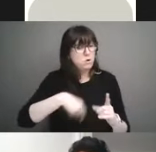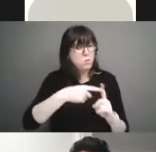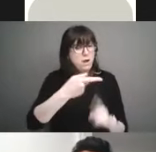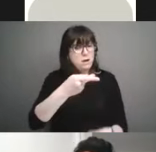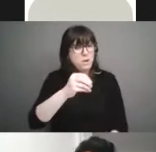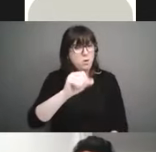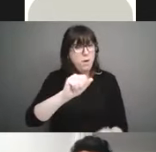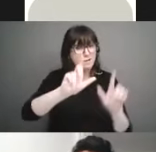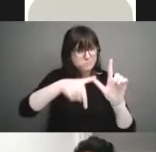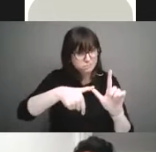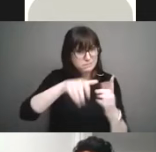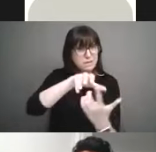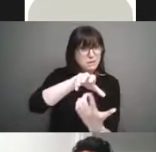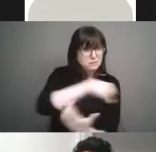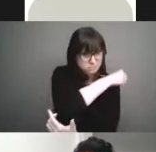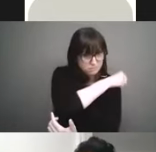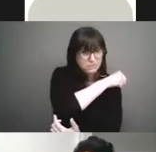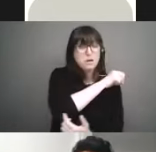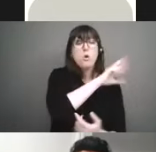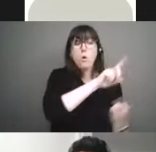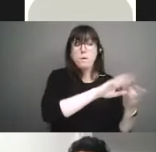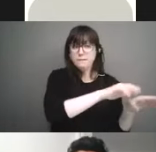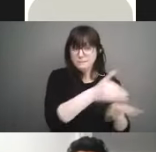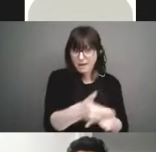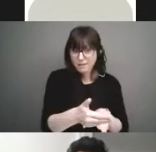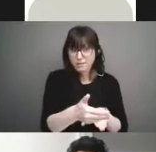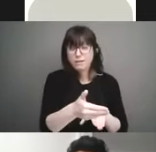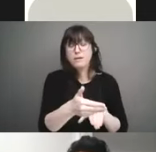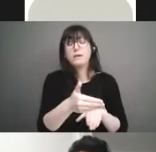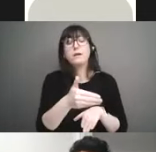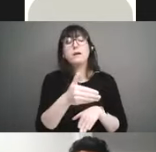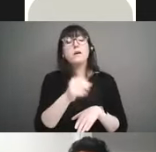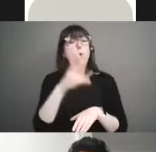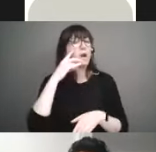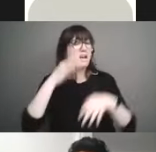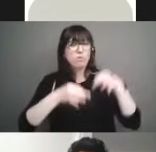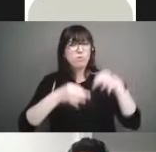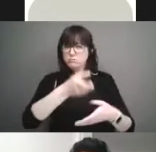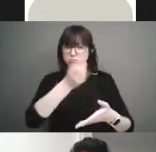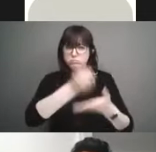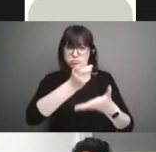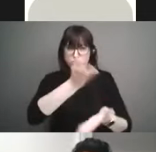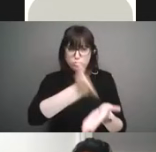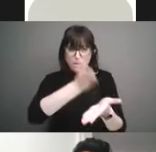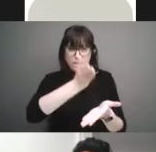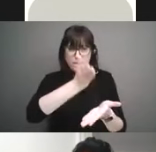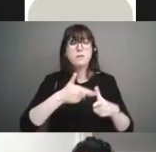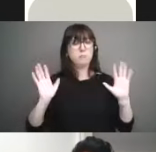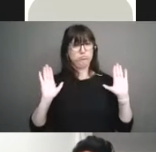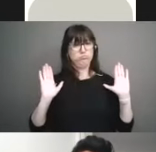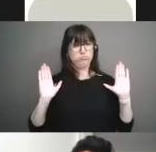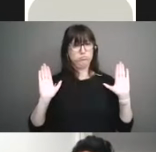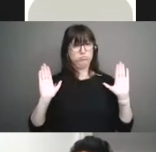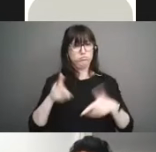power is revoked by the grantor or by a court, or when the grantor dies, at which time the attorney's authority